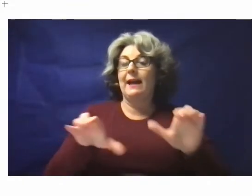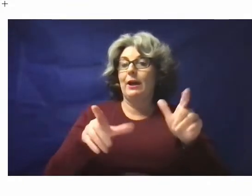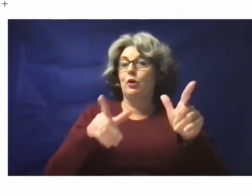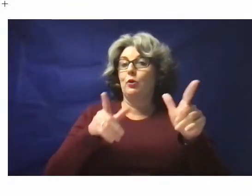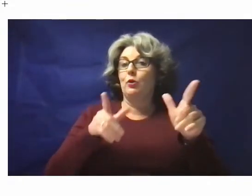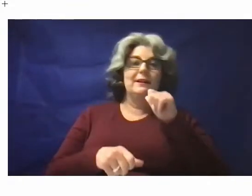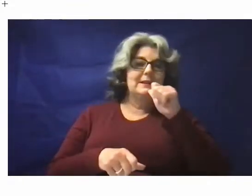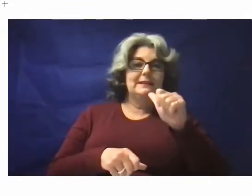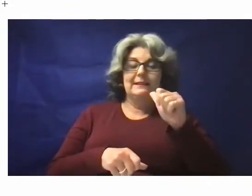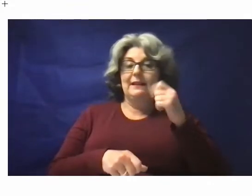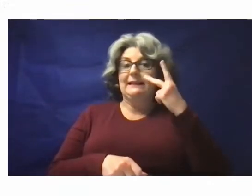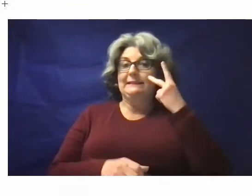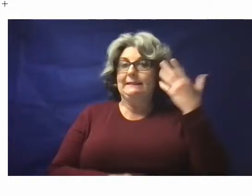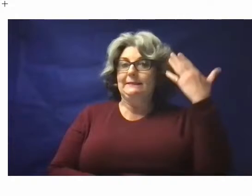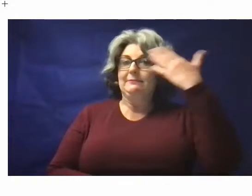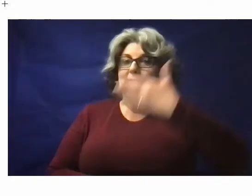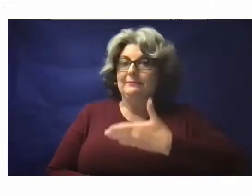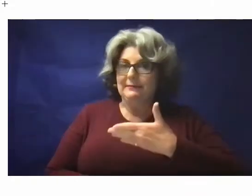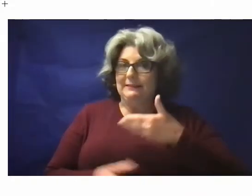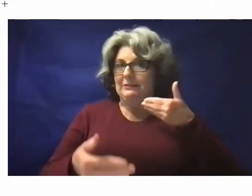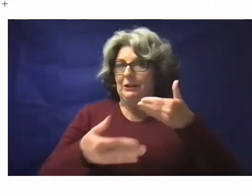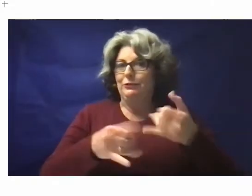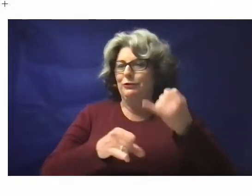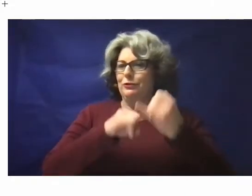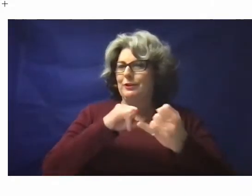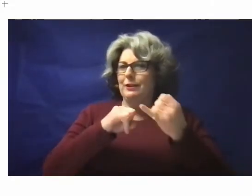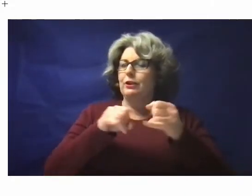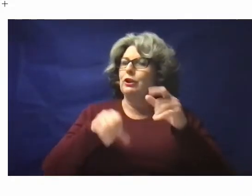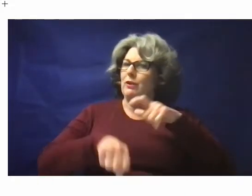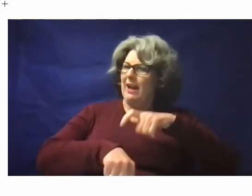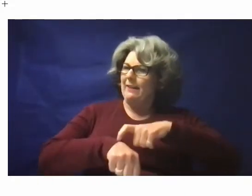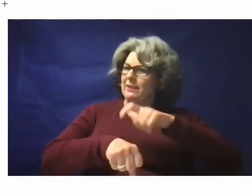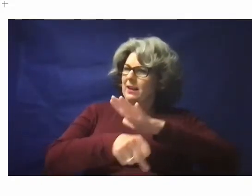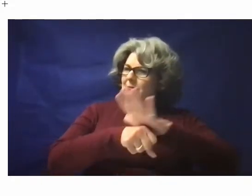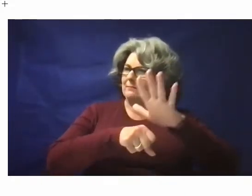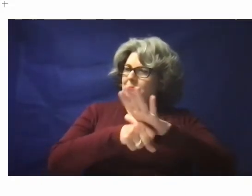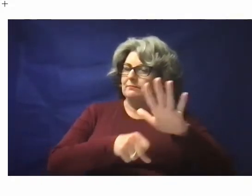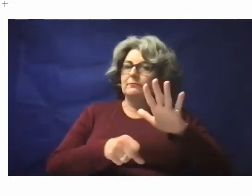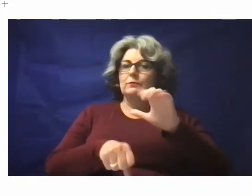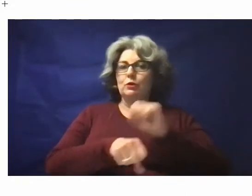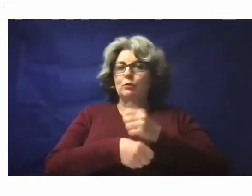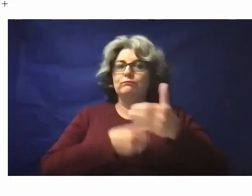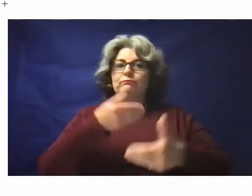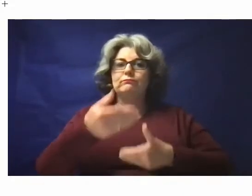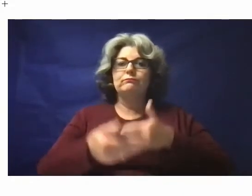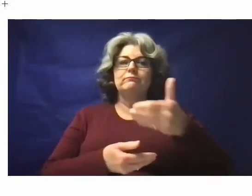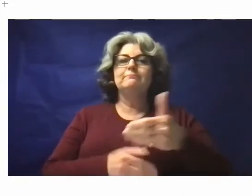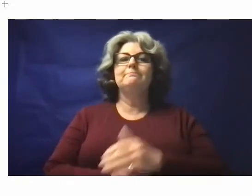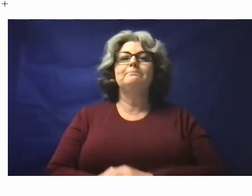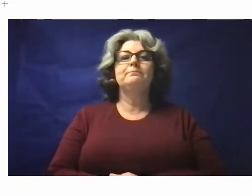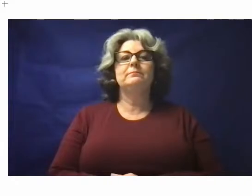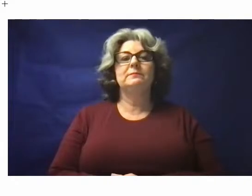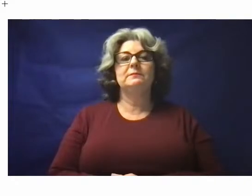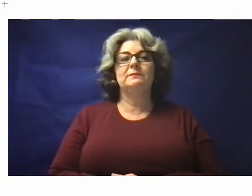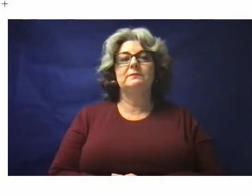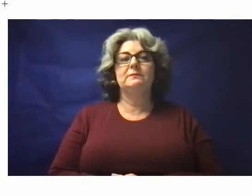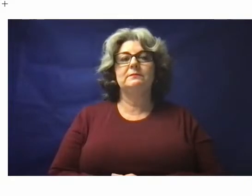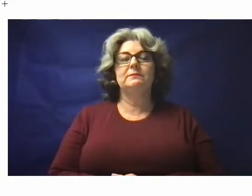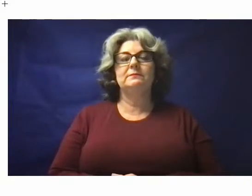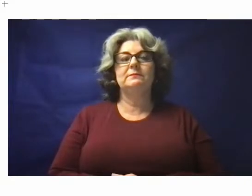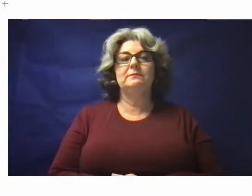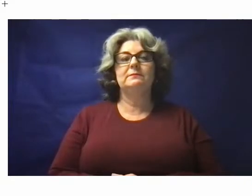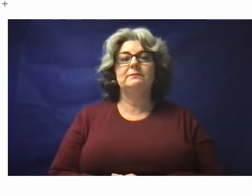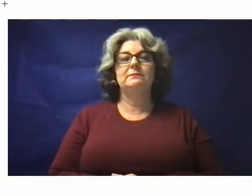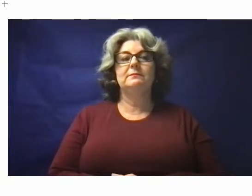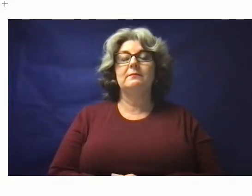and not see it until closer to the end. So you do have that time to be able to work through the process. That's excellent. So the next question that came